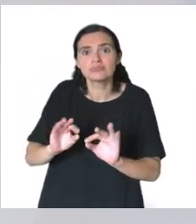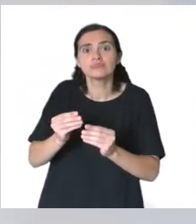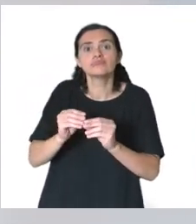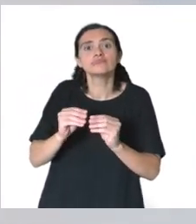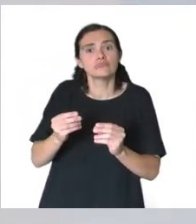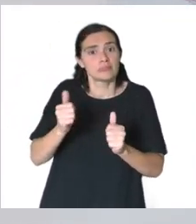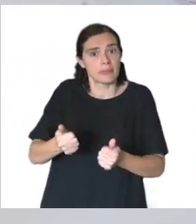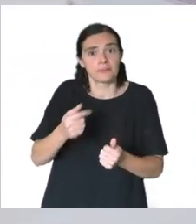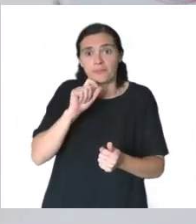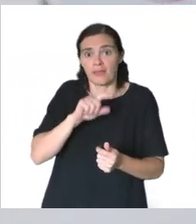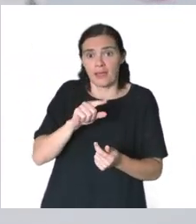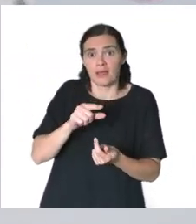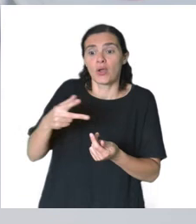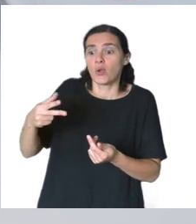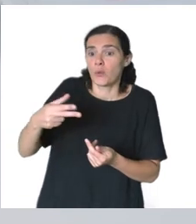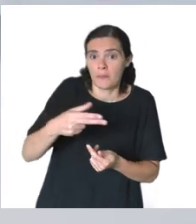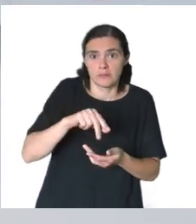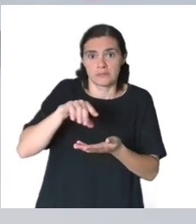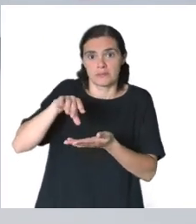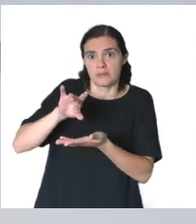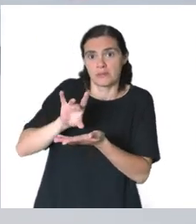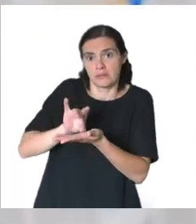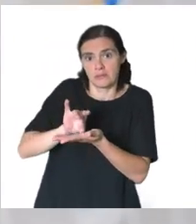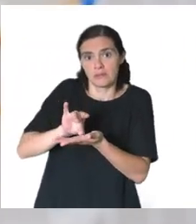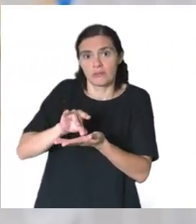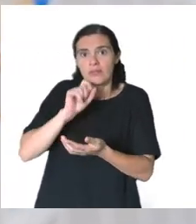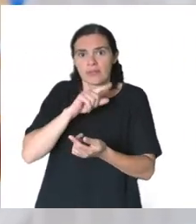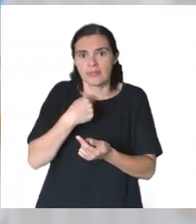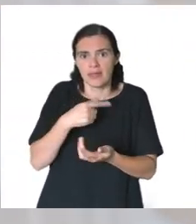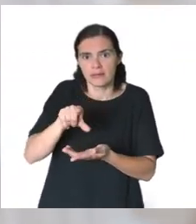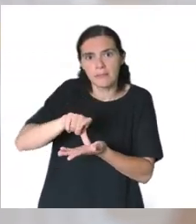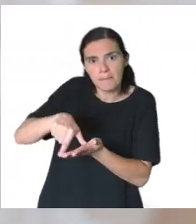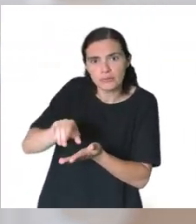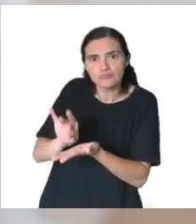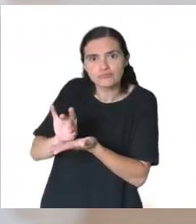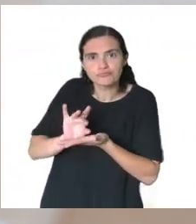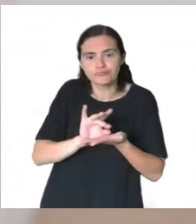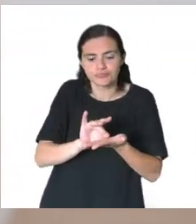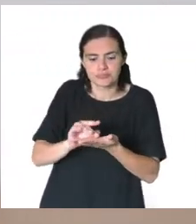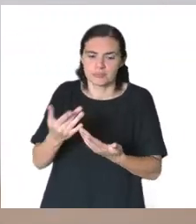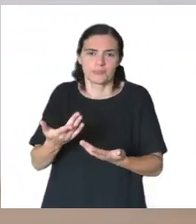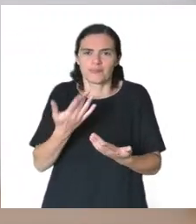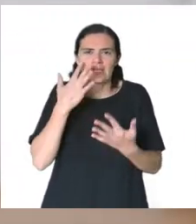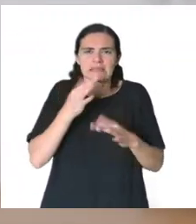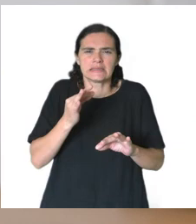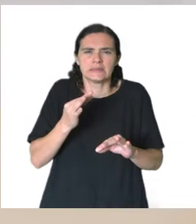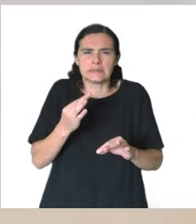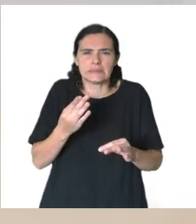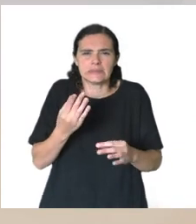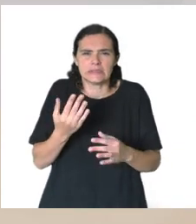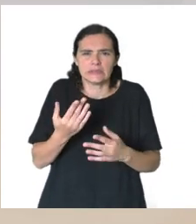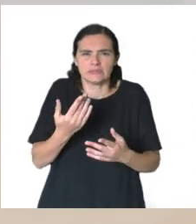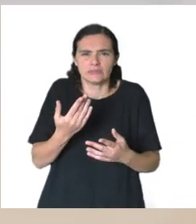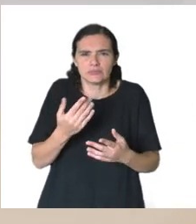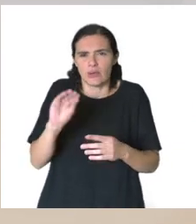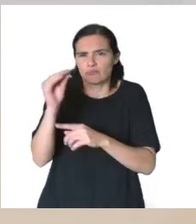broken, and with glue, with decisions, you can make it better. You can fix it. Of course, it's a very simple